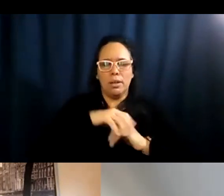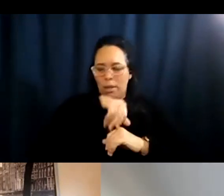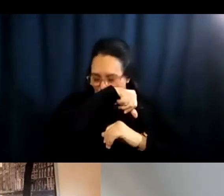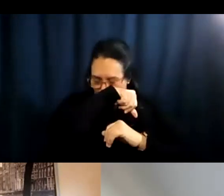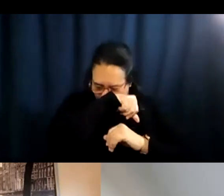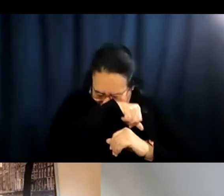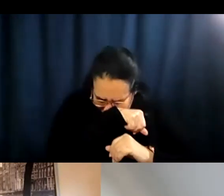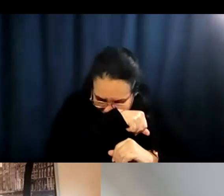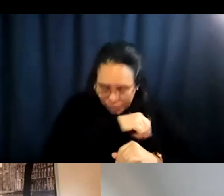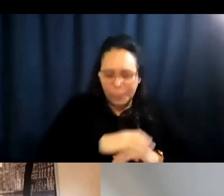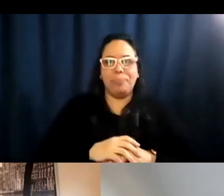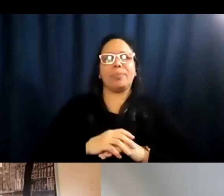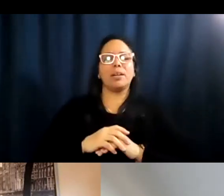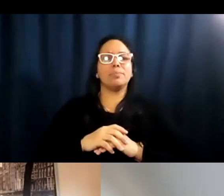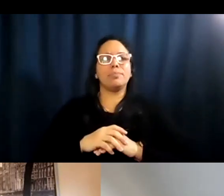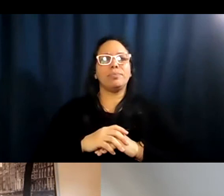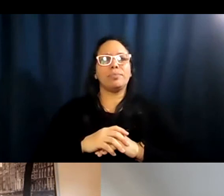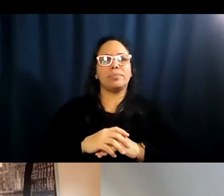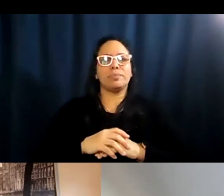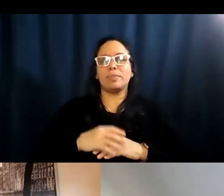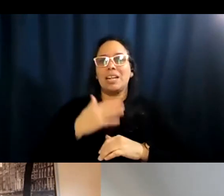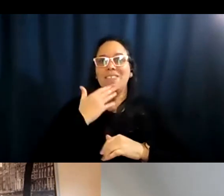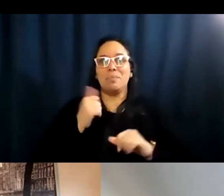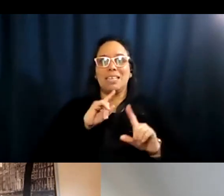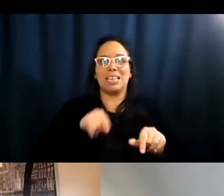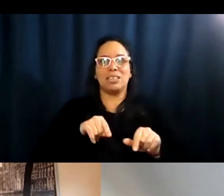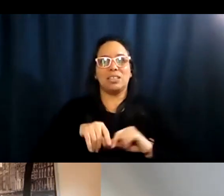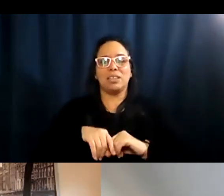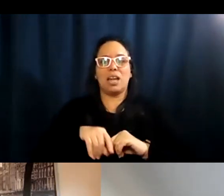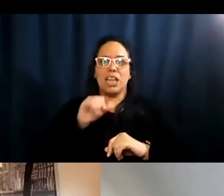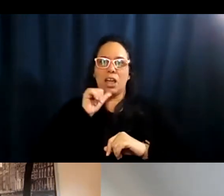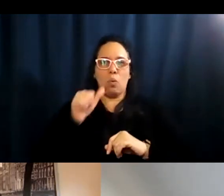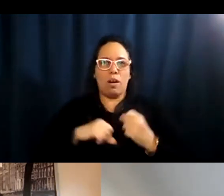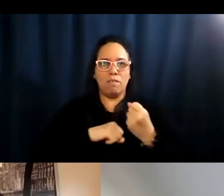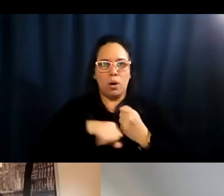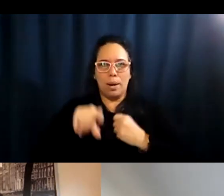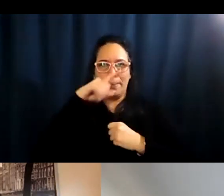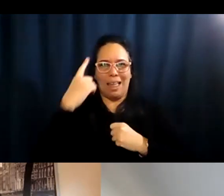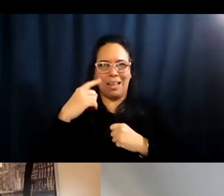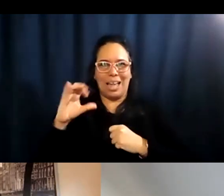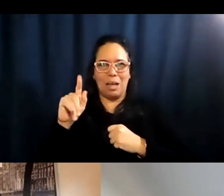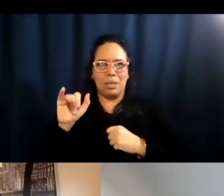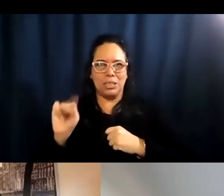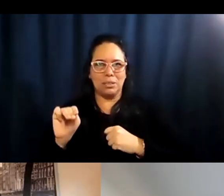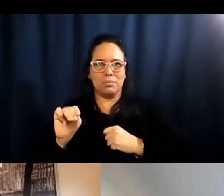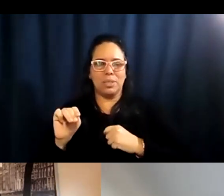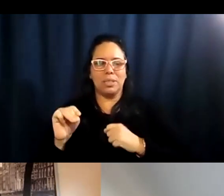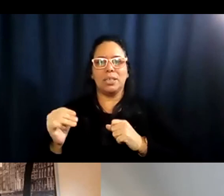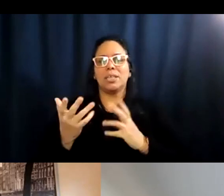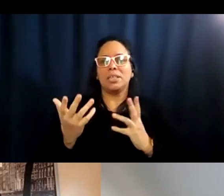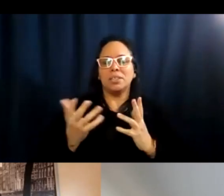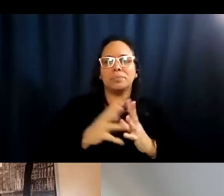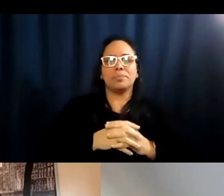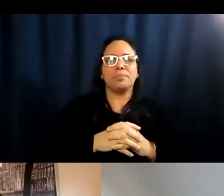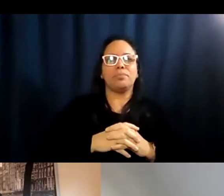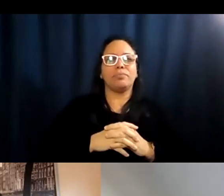like the Black Panthers said, they gave the best answer. They weren't for Black capitalism either. They were against capitalism, period. So as